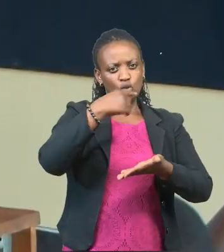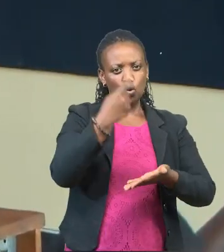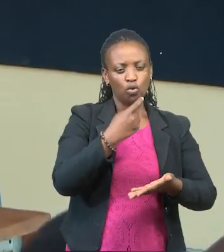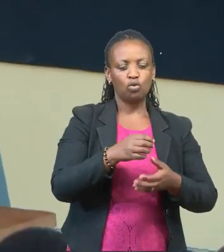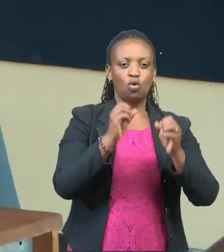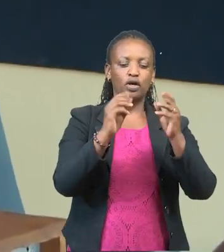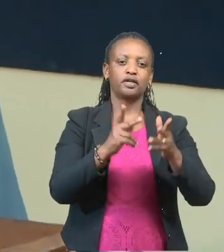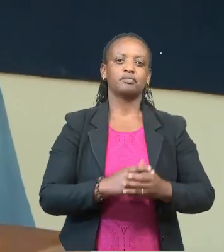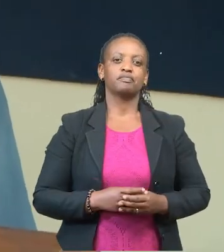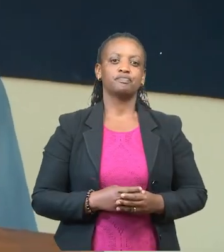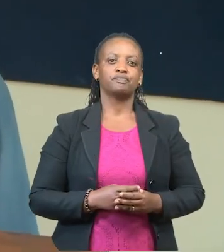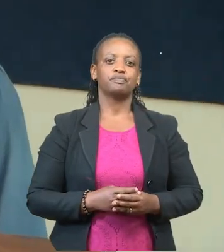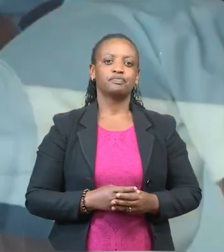bottle?